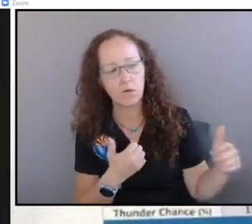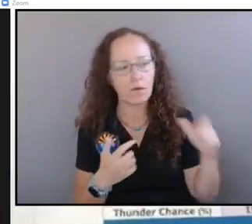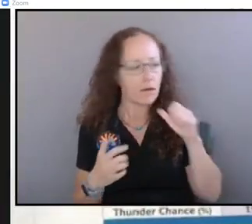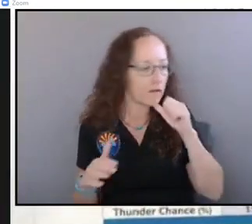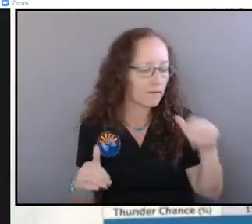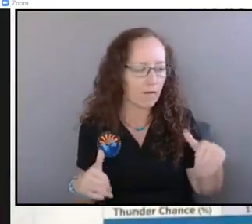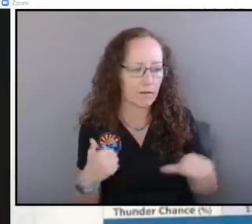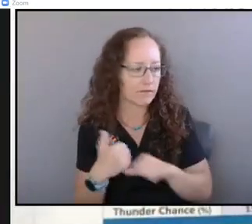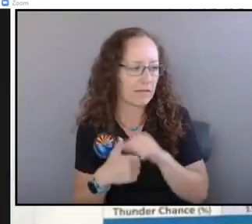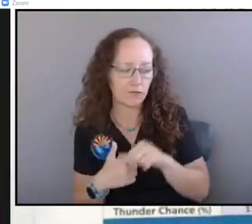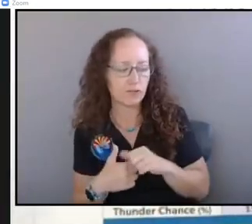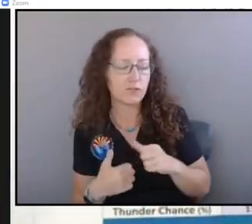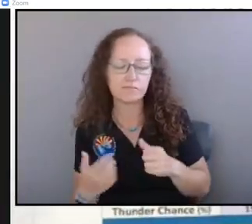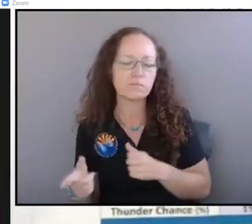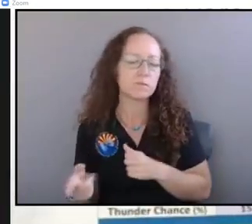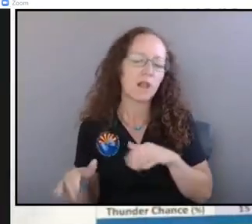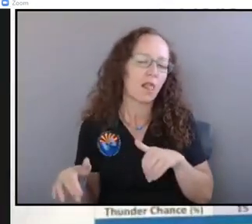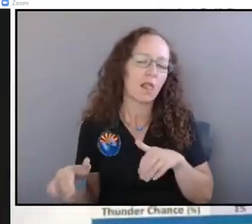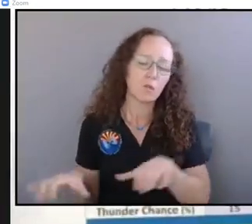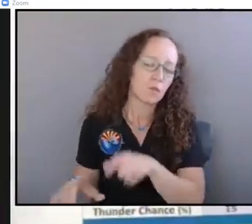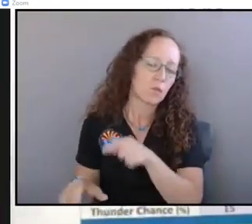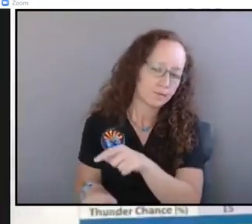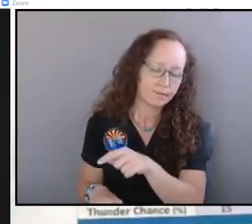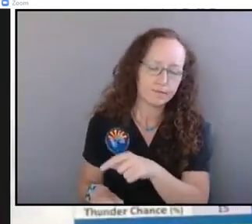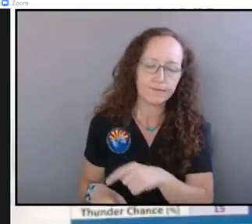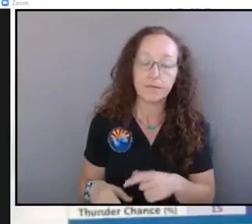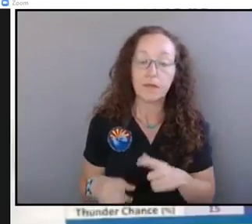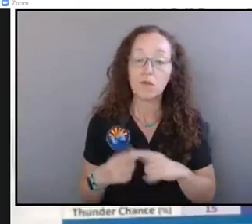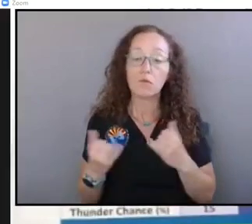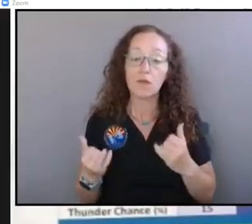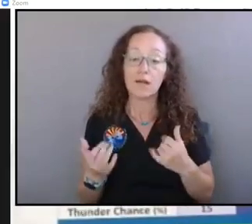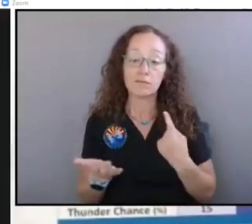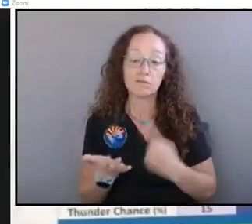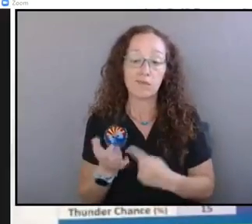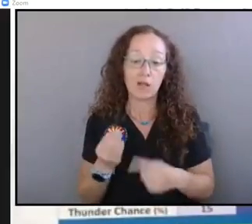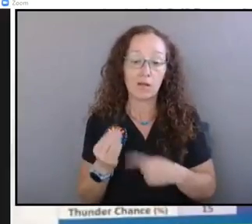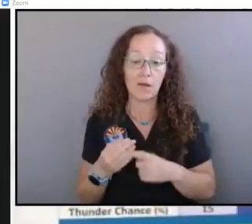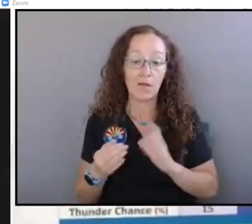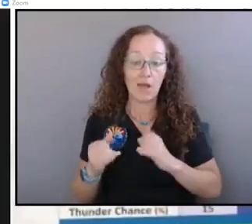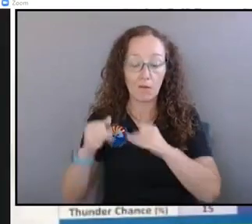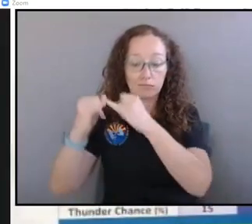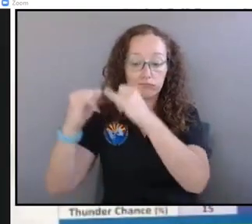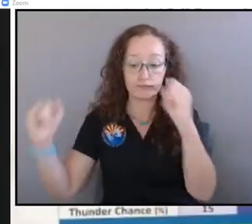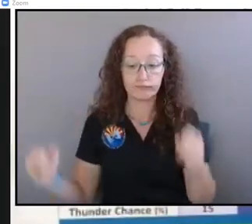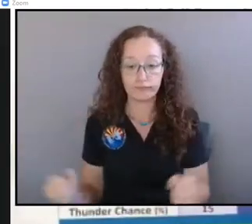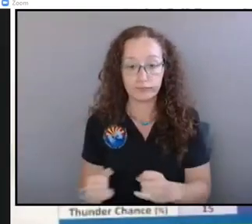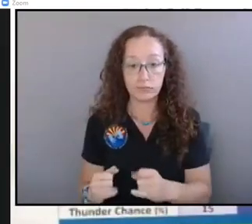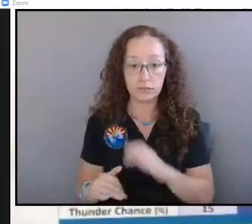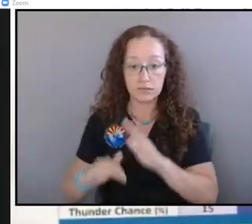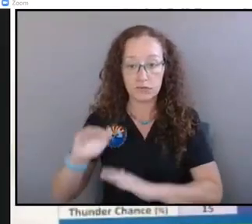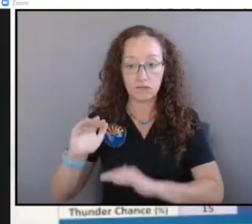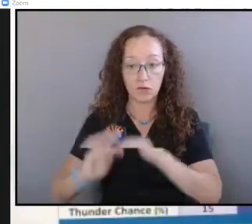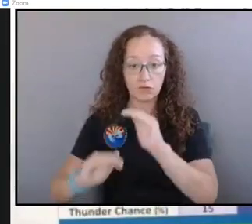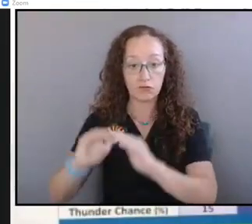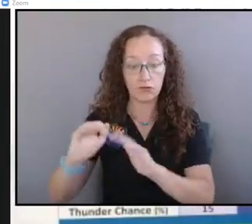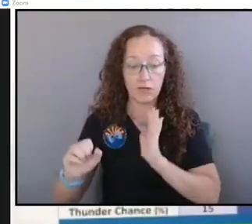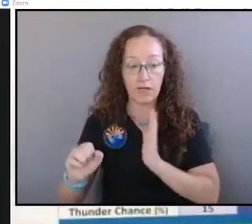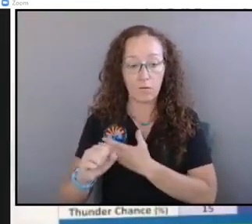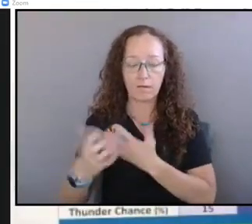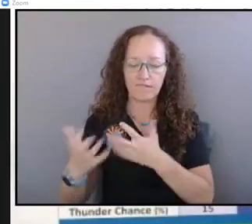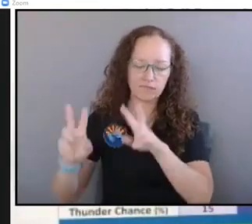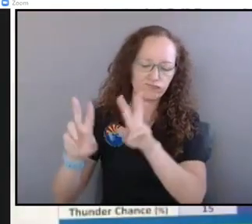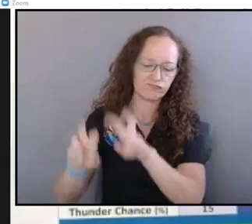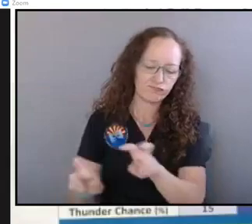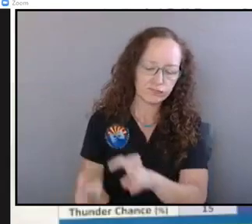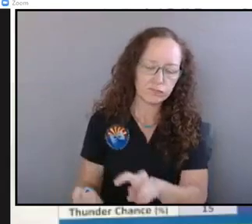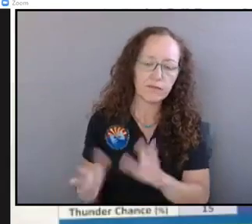within some of our current perimeter. All those structures were assessed. The plan, the defense plan, was